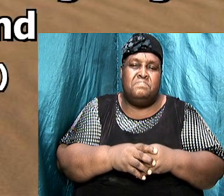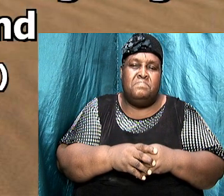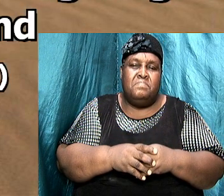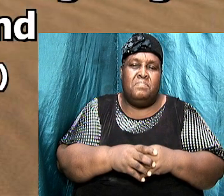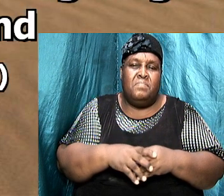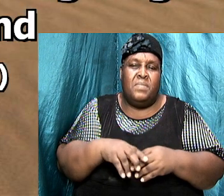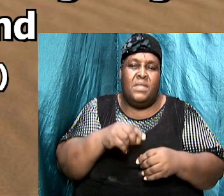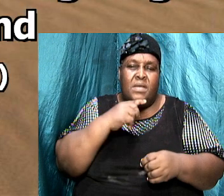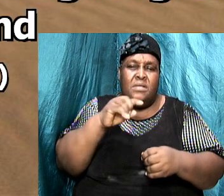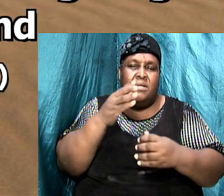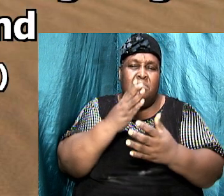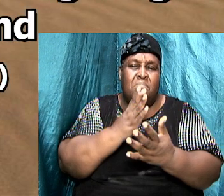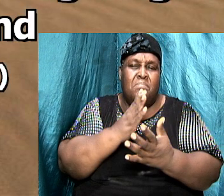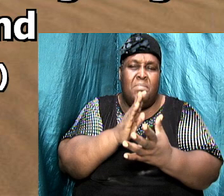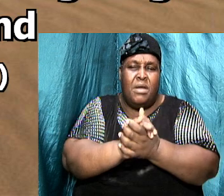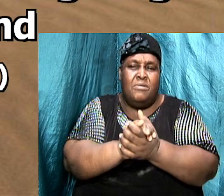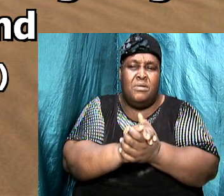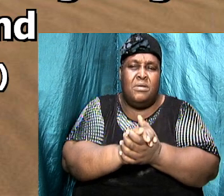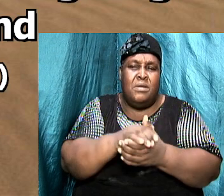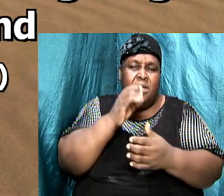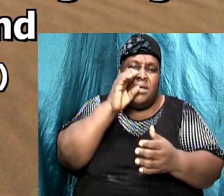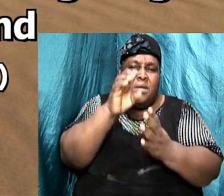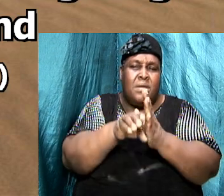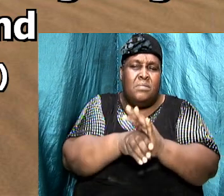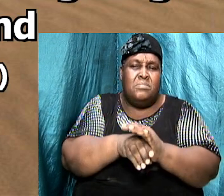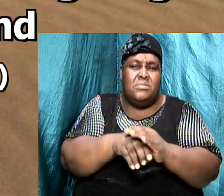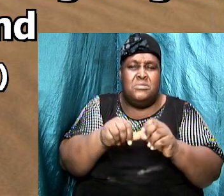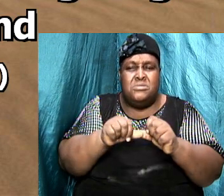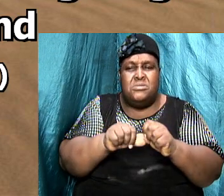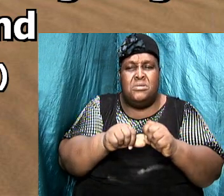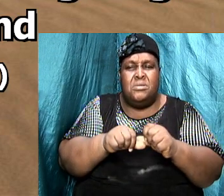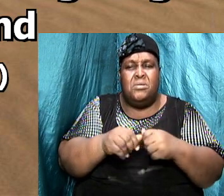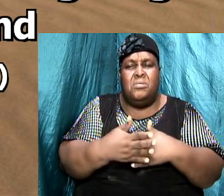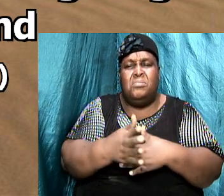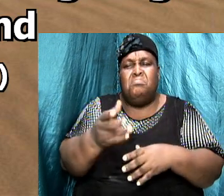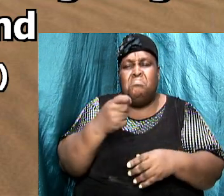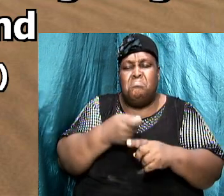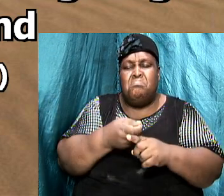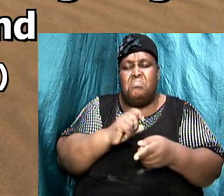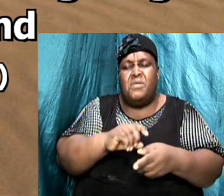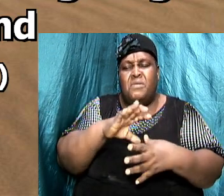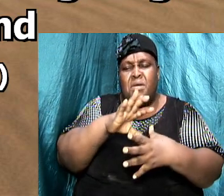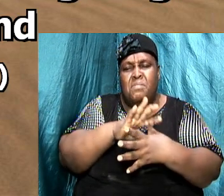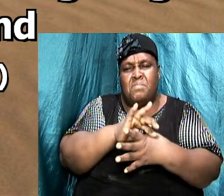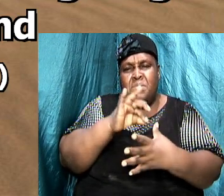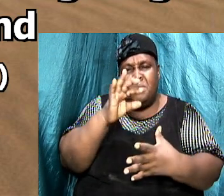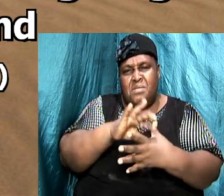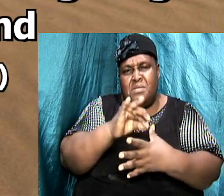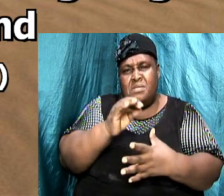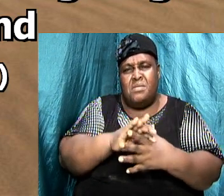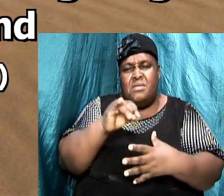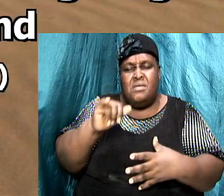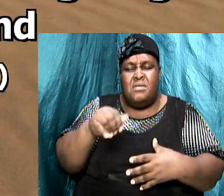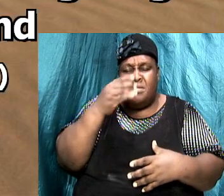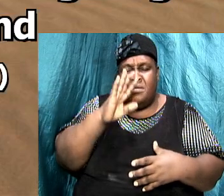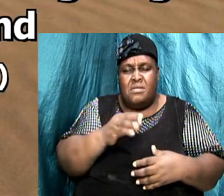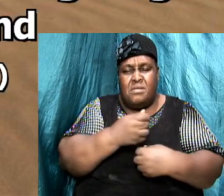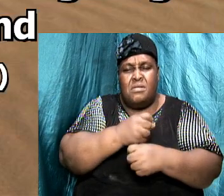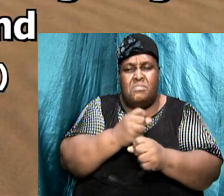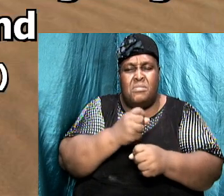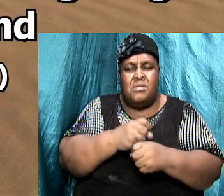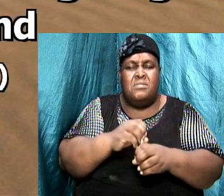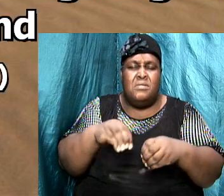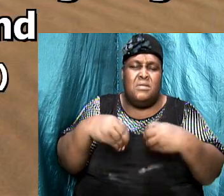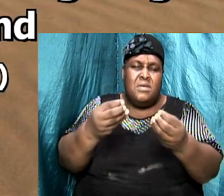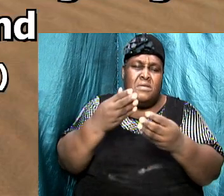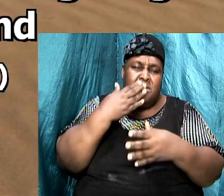forbidding to marry, and commanding to abstain from meats which God created to be received with thanksgiving of them